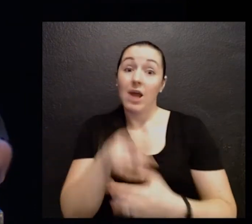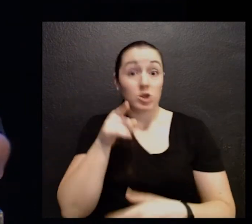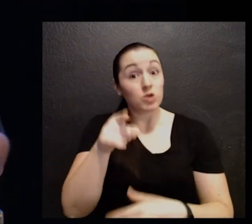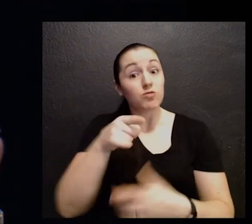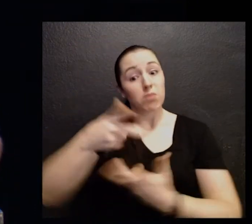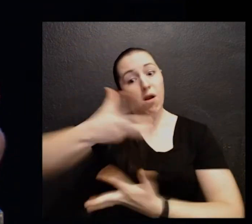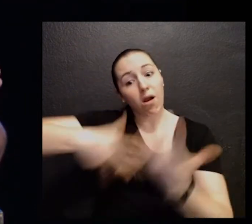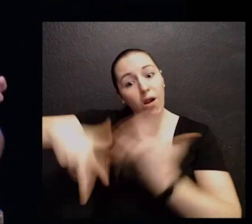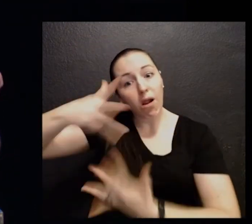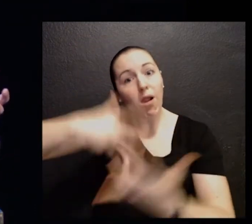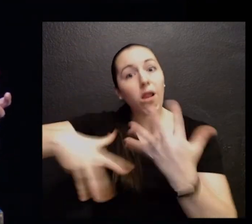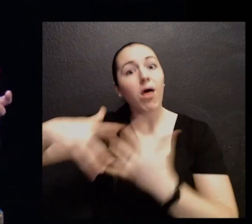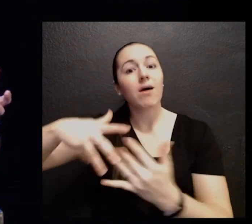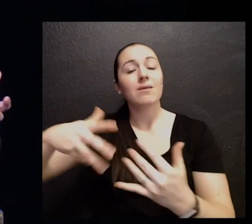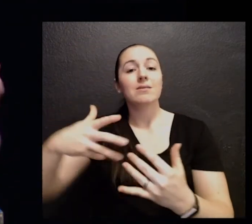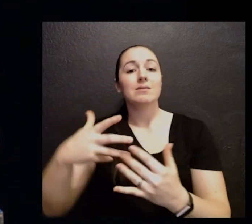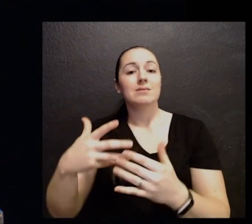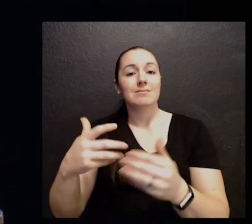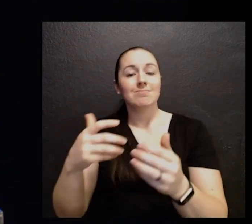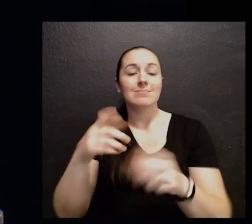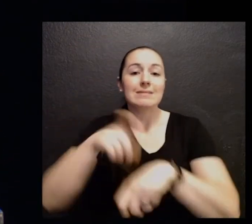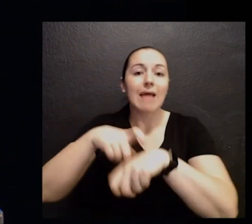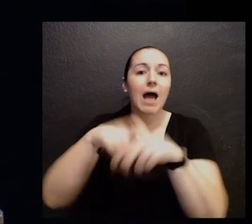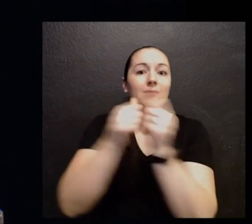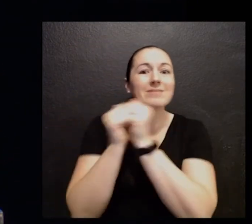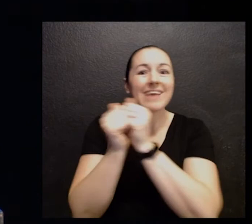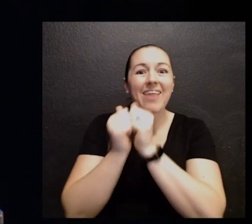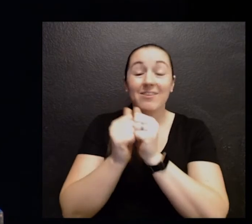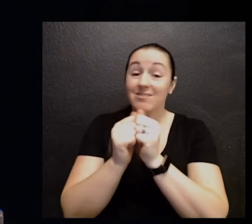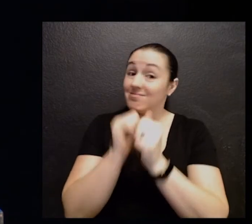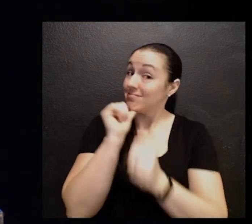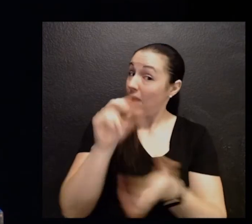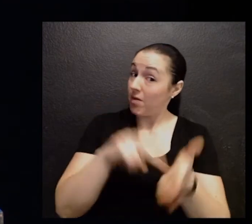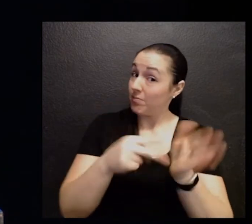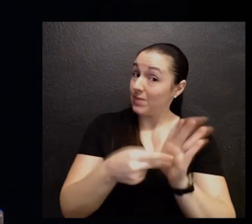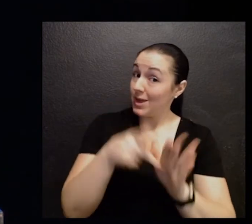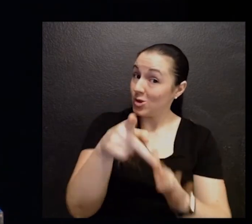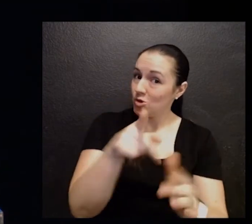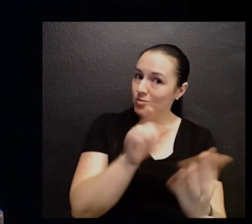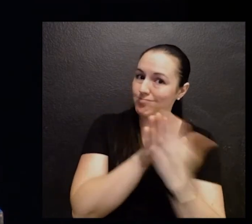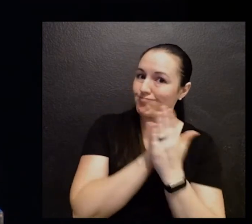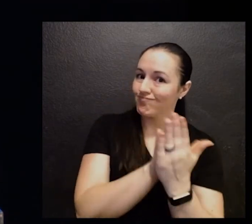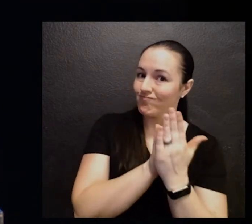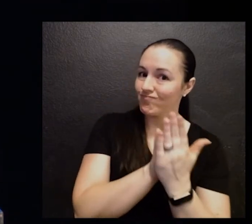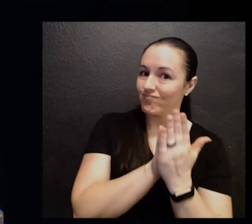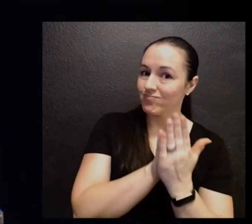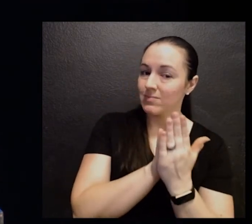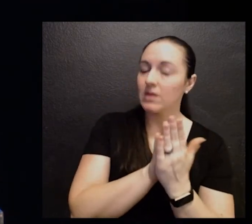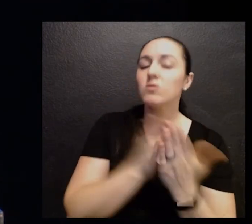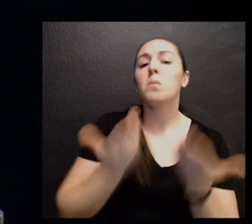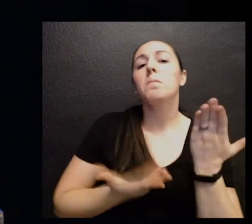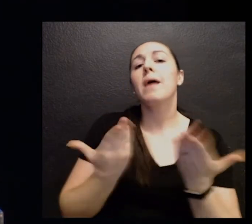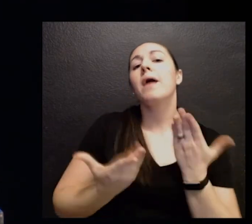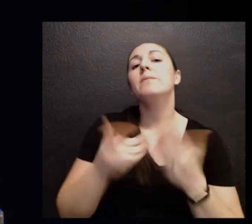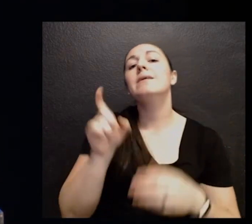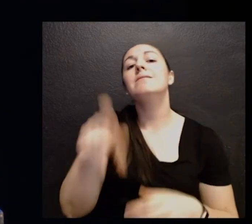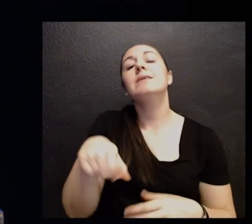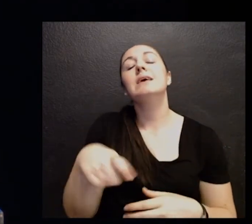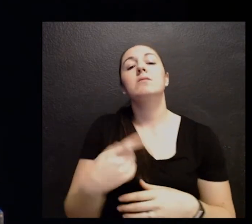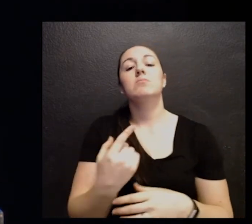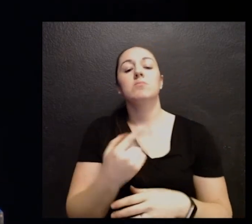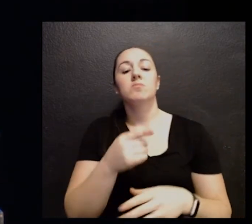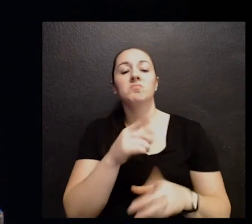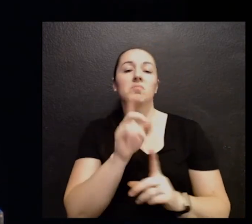of time together doesn't mean you're closer together. Maybe you say, take some minutes today and just sit